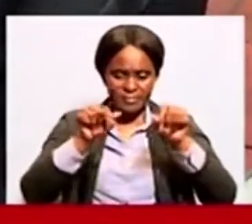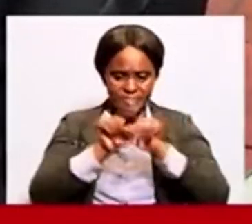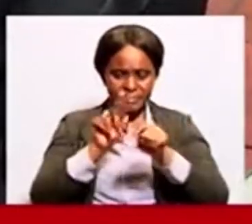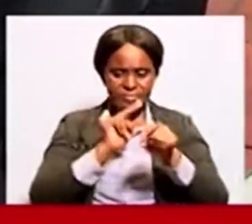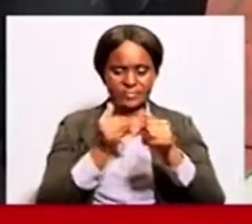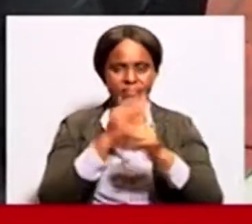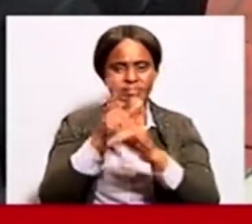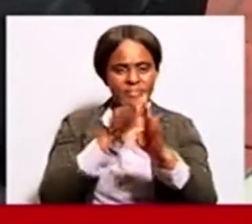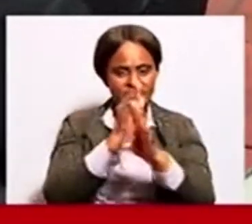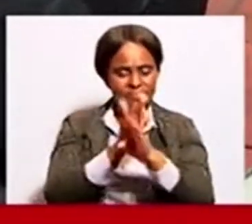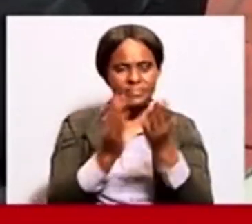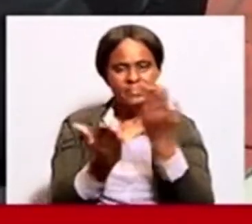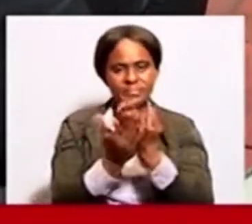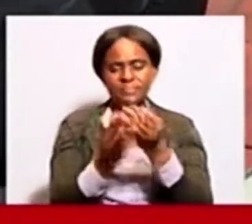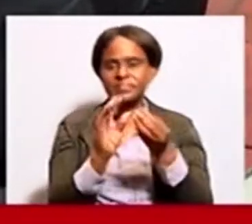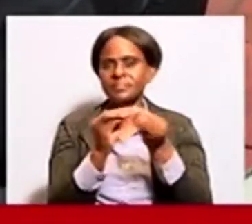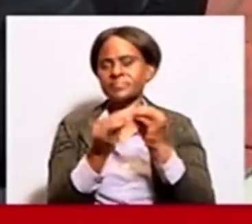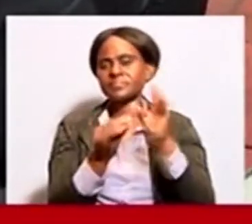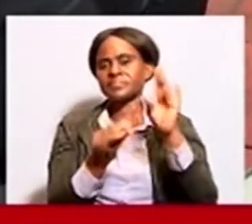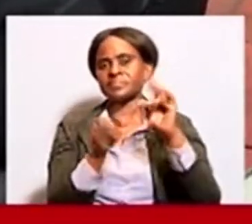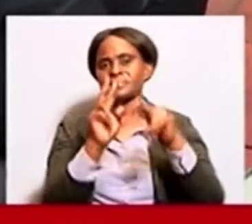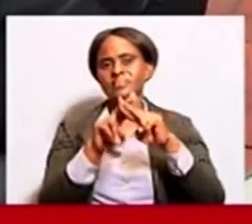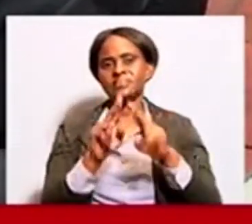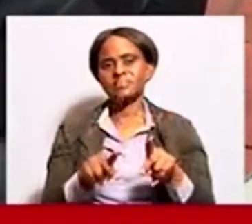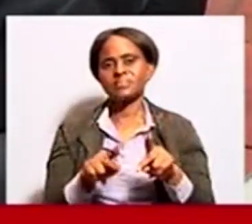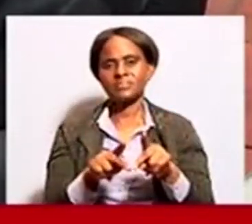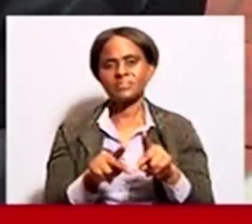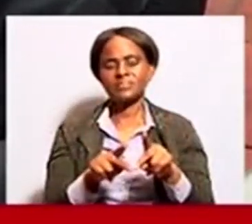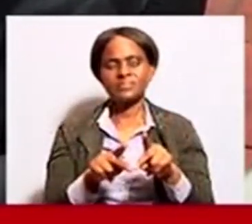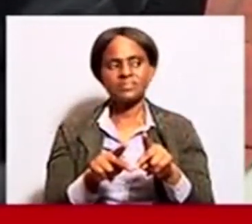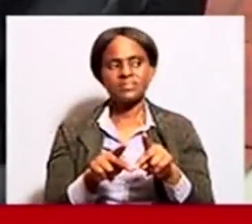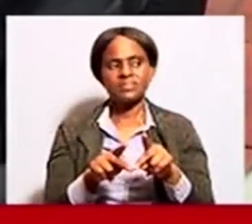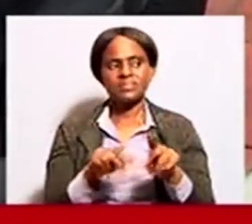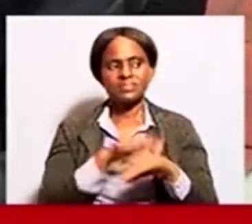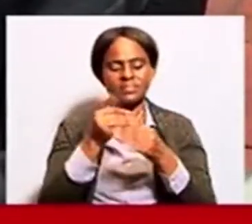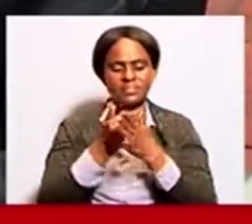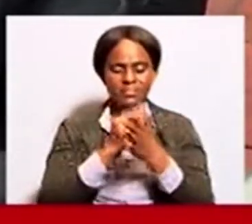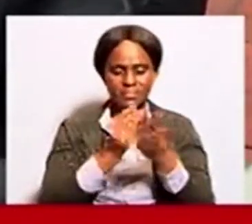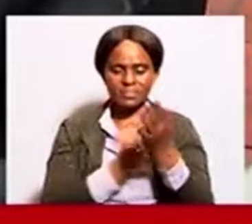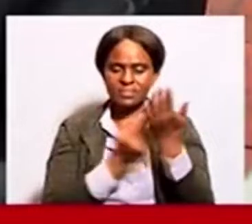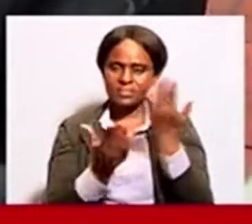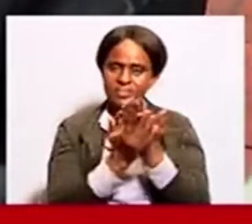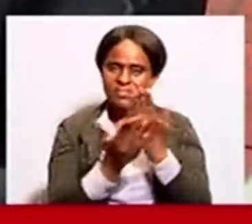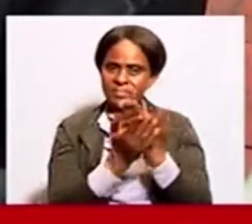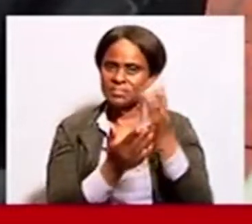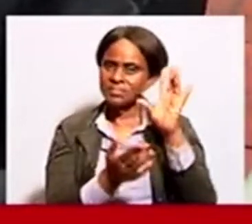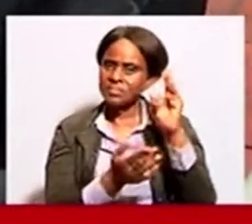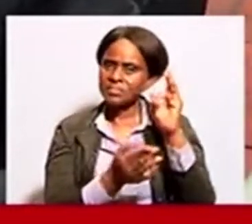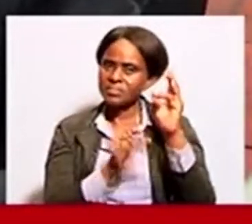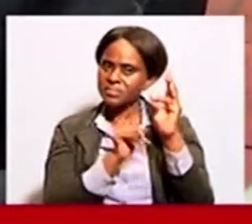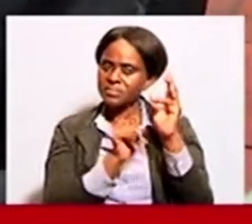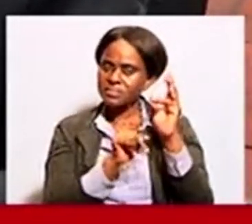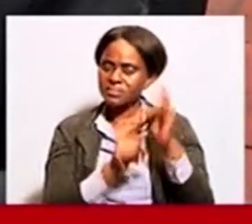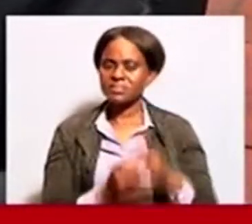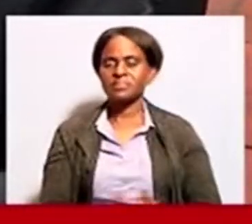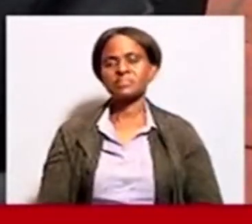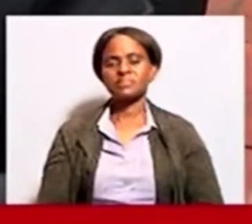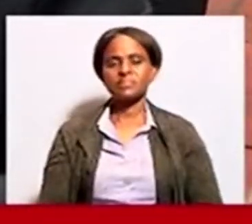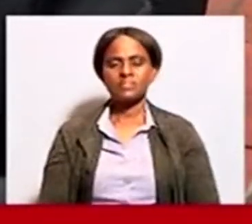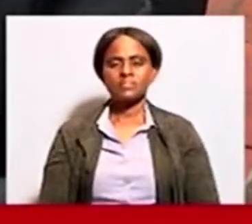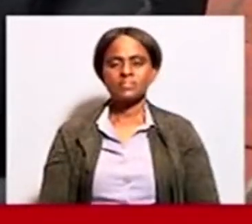refer to Appendix 7, Chairperson. We go, all of us, to Appendix 7. Appendix 7.